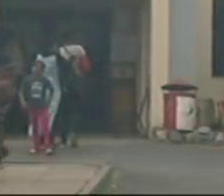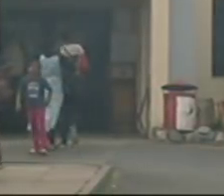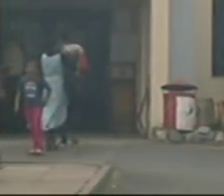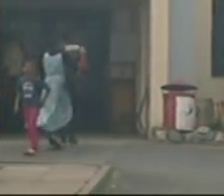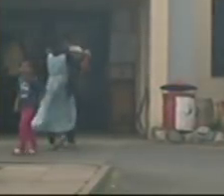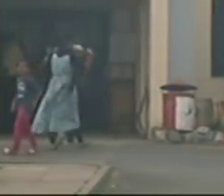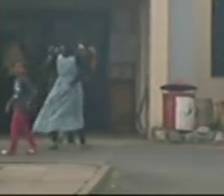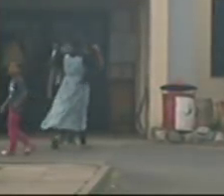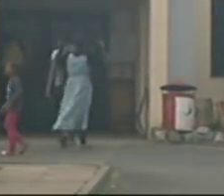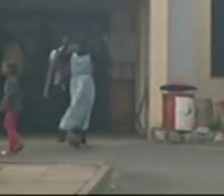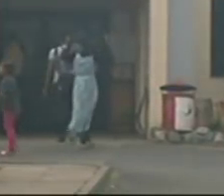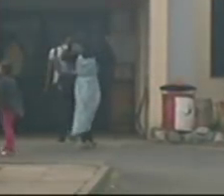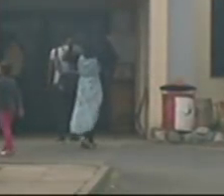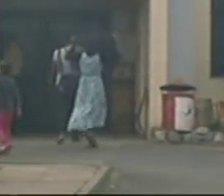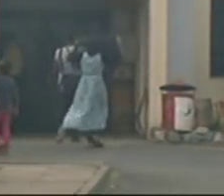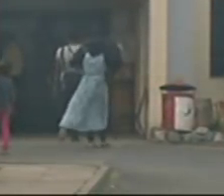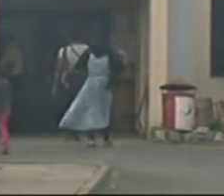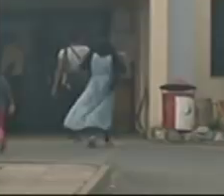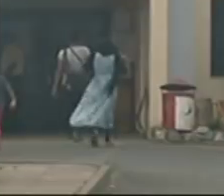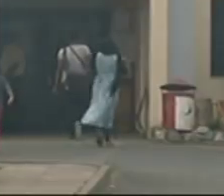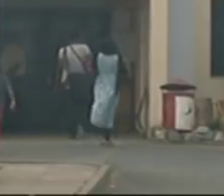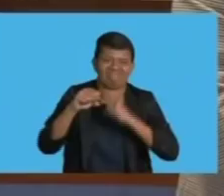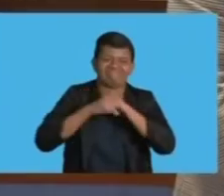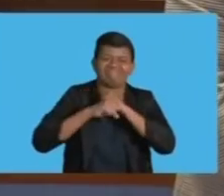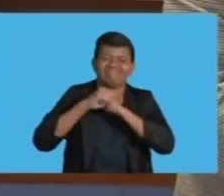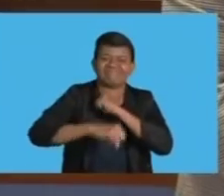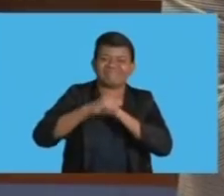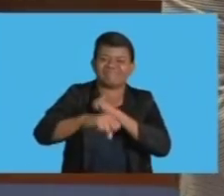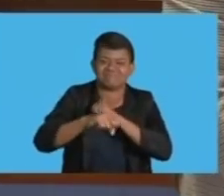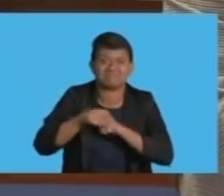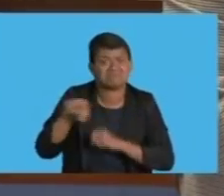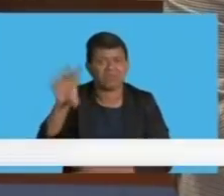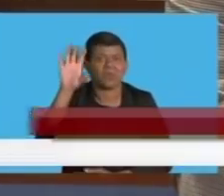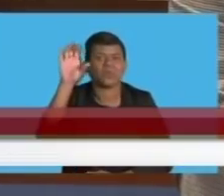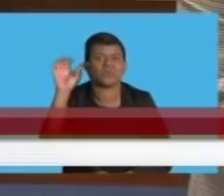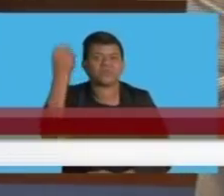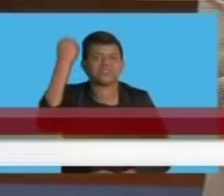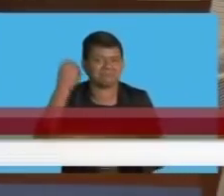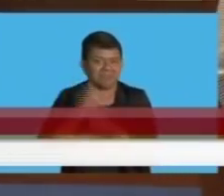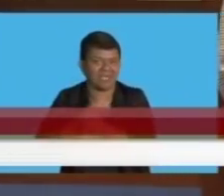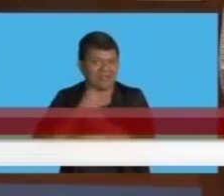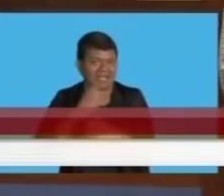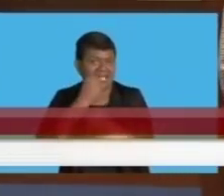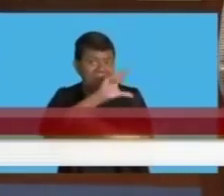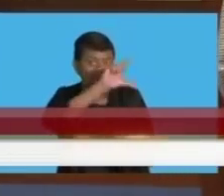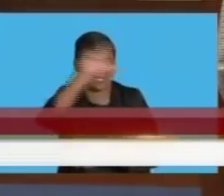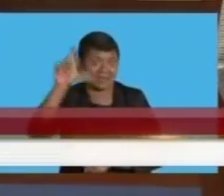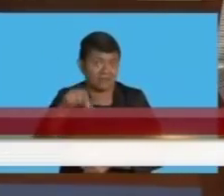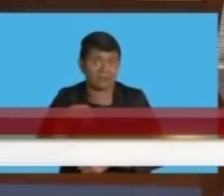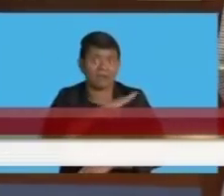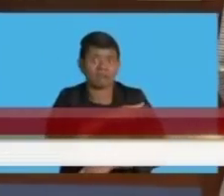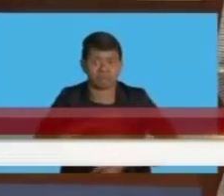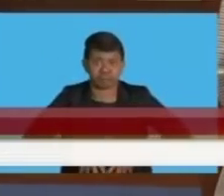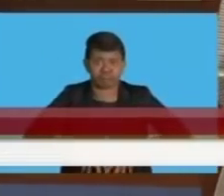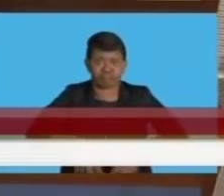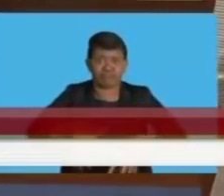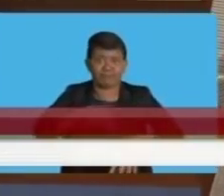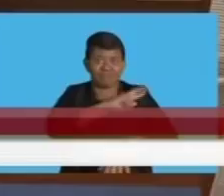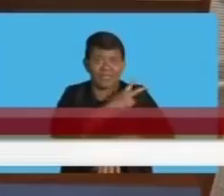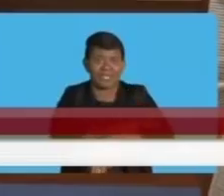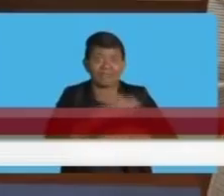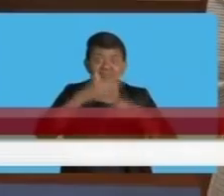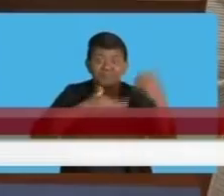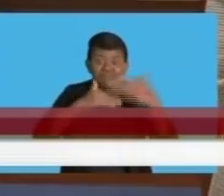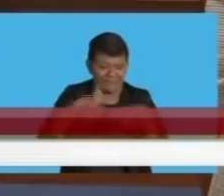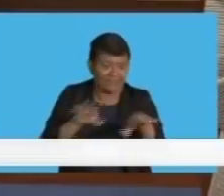delivery at the NADI Subdivisional Hospital. The contractor has completed the maternity building, the main general outpatients department,